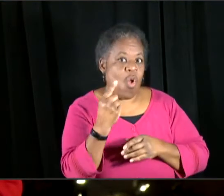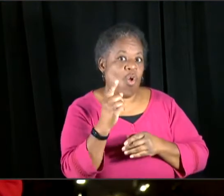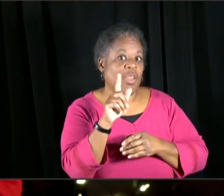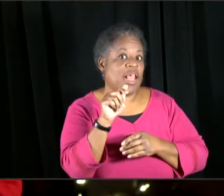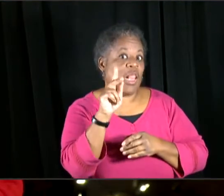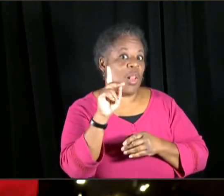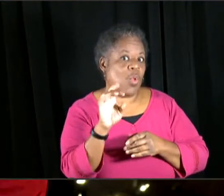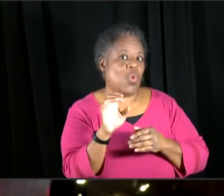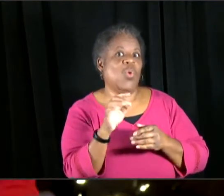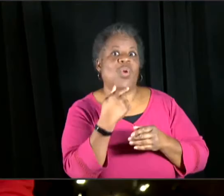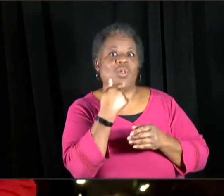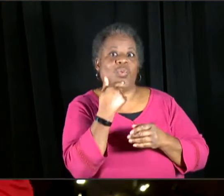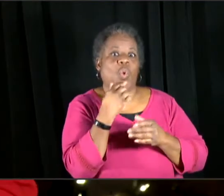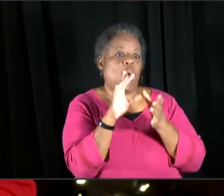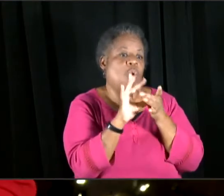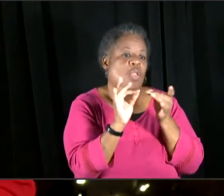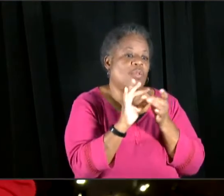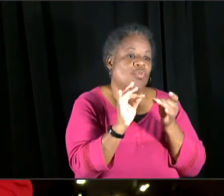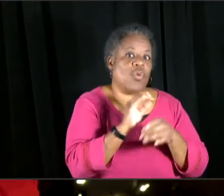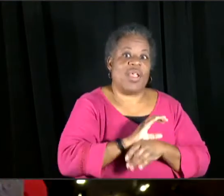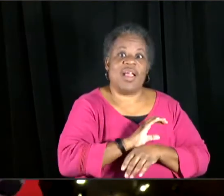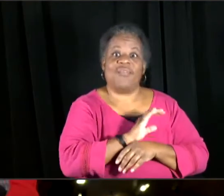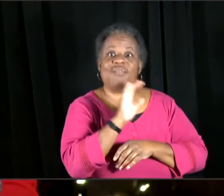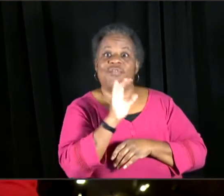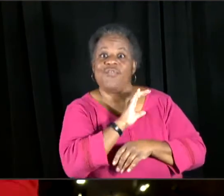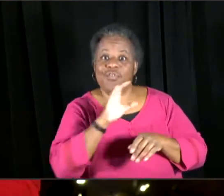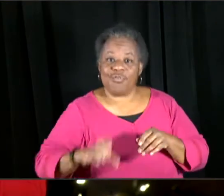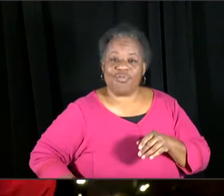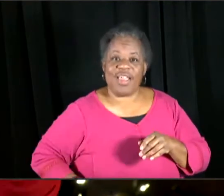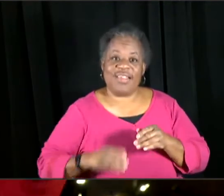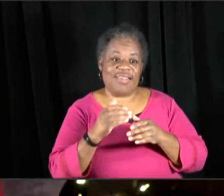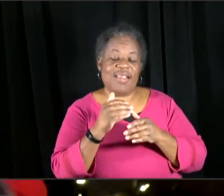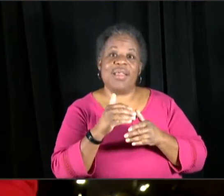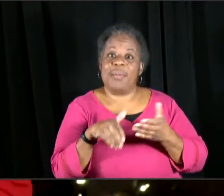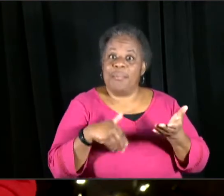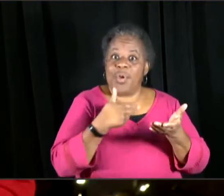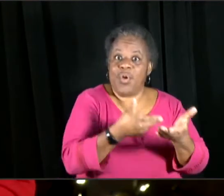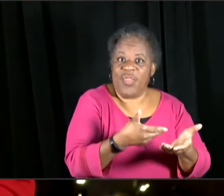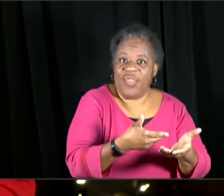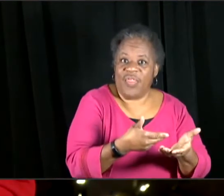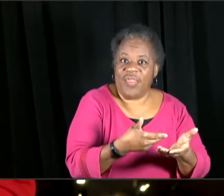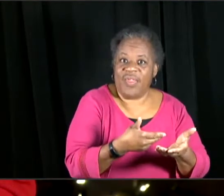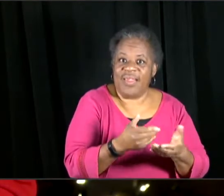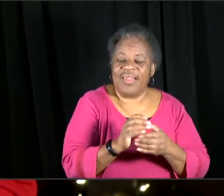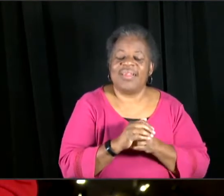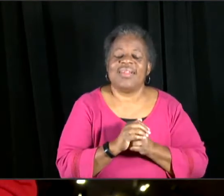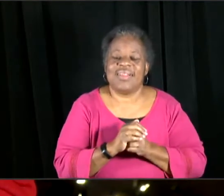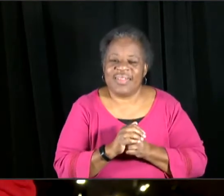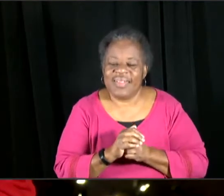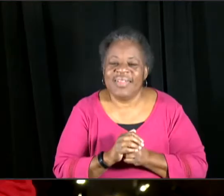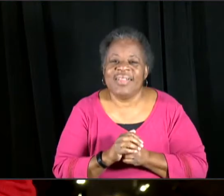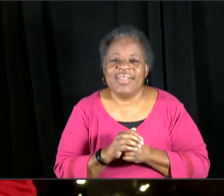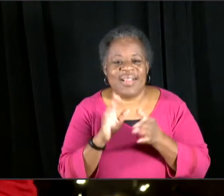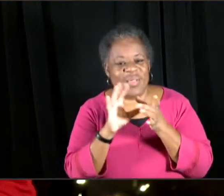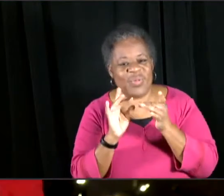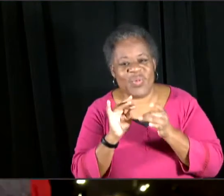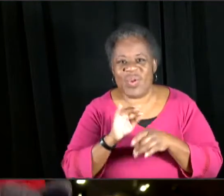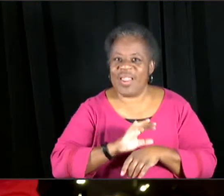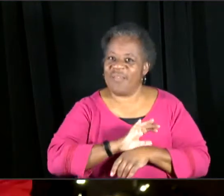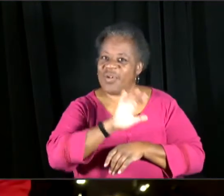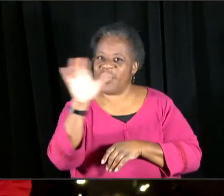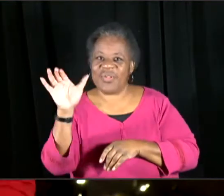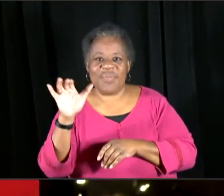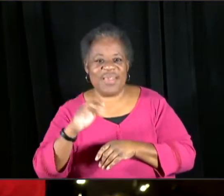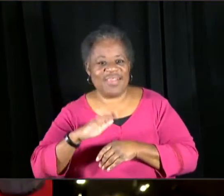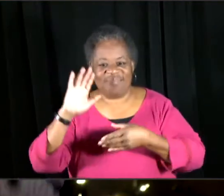Christ's birth. He literally gives us the story of Christmas, what's become manger scenes in movies, Christmas pageants,